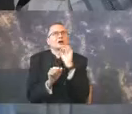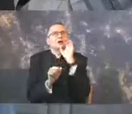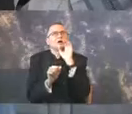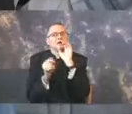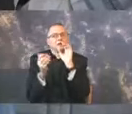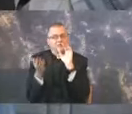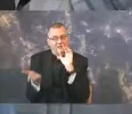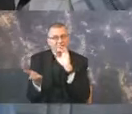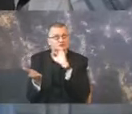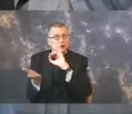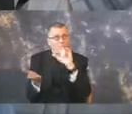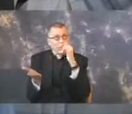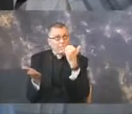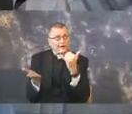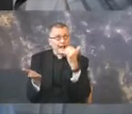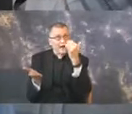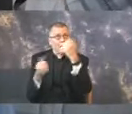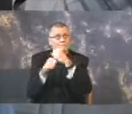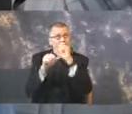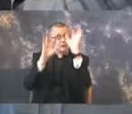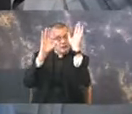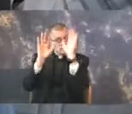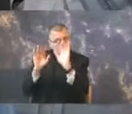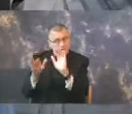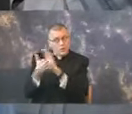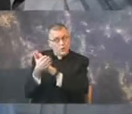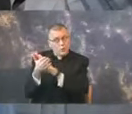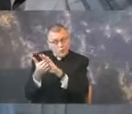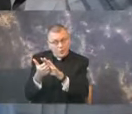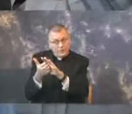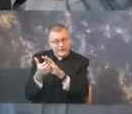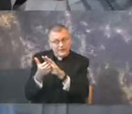richness, and to pour into it the strength of the Holy